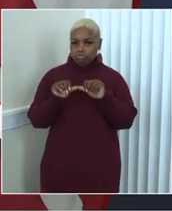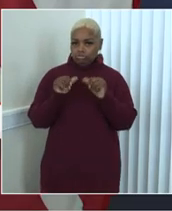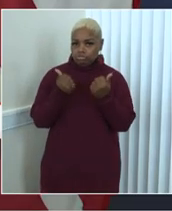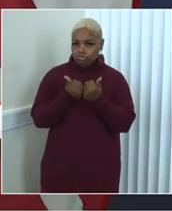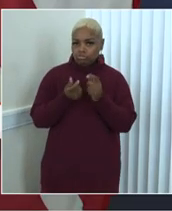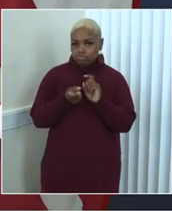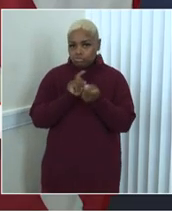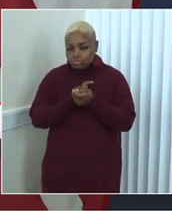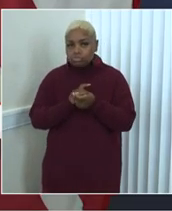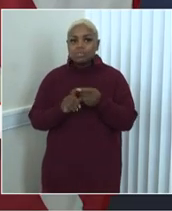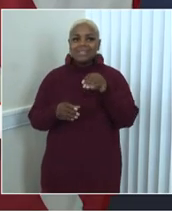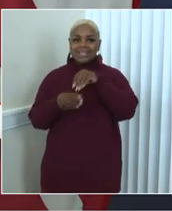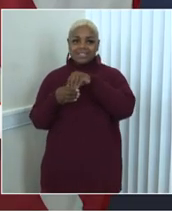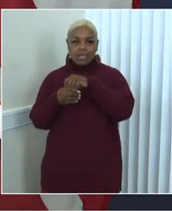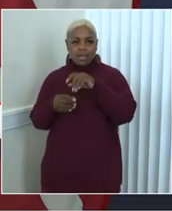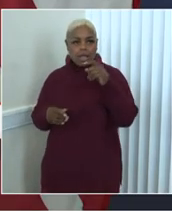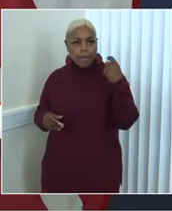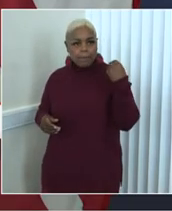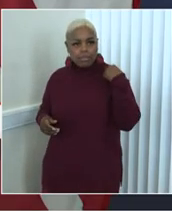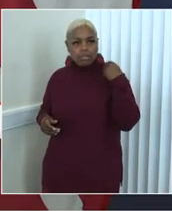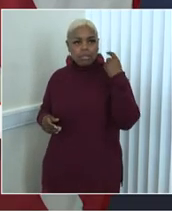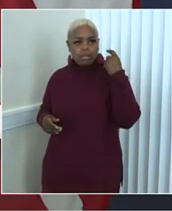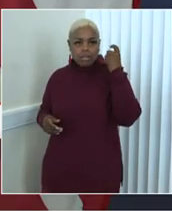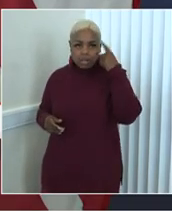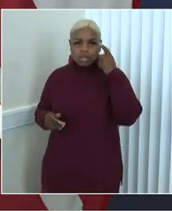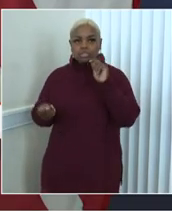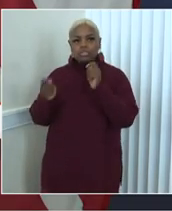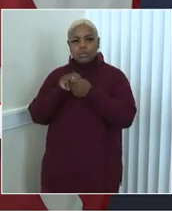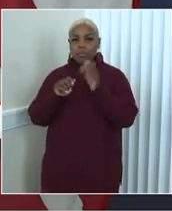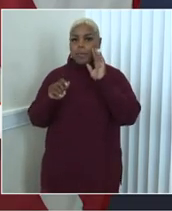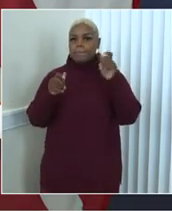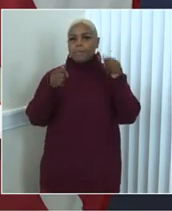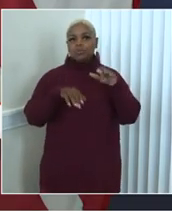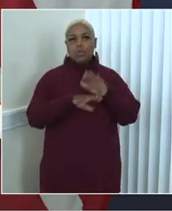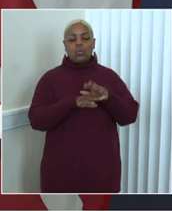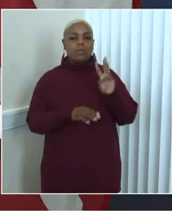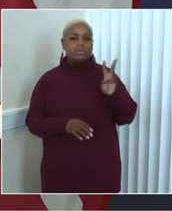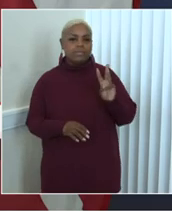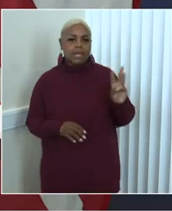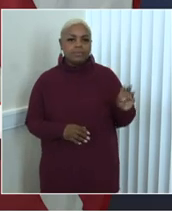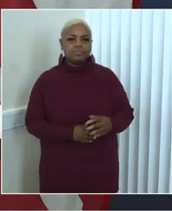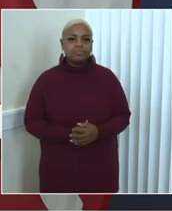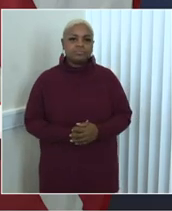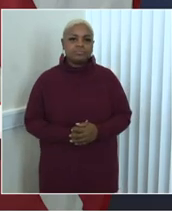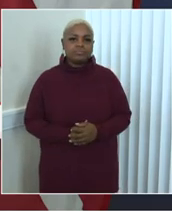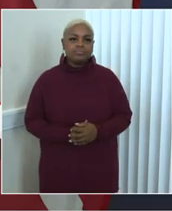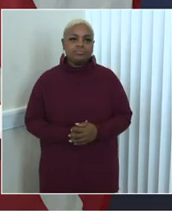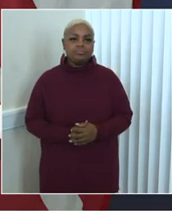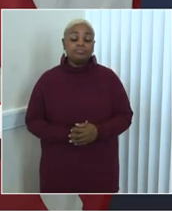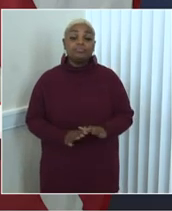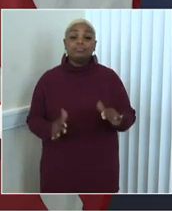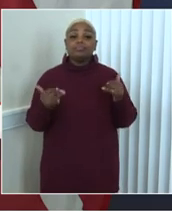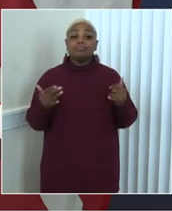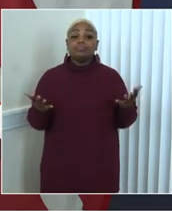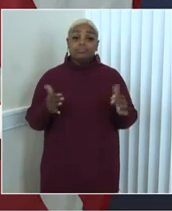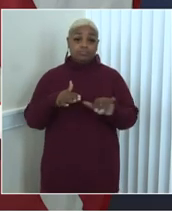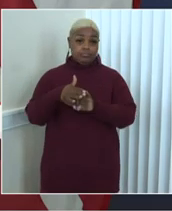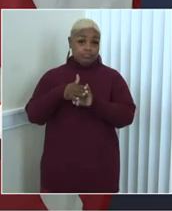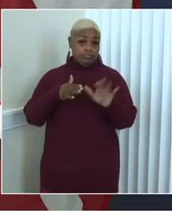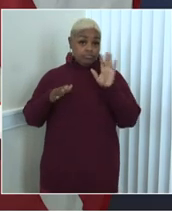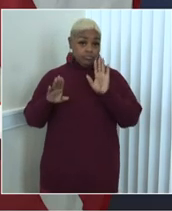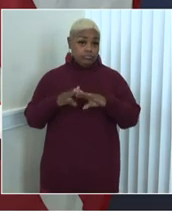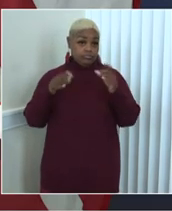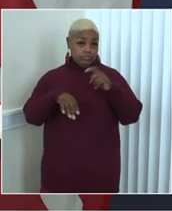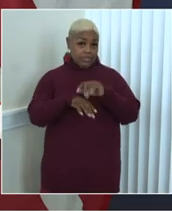at Mayor.dc.gov Inauguration. On Inauguration Day, Metro is now opening at 5 a.m. and will run normal